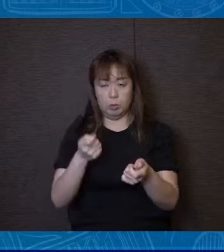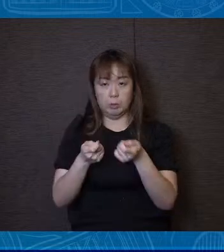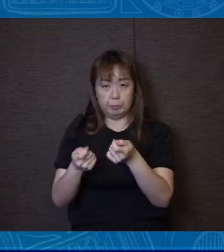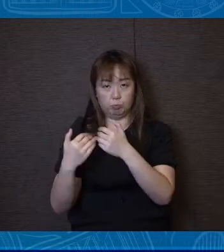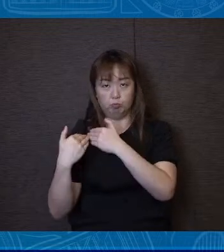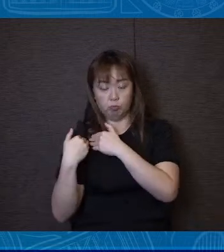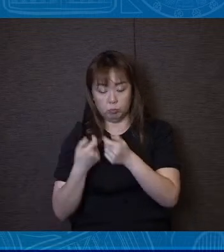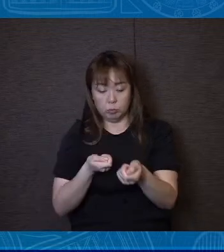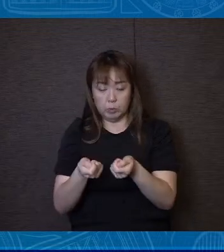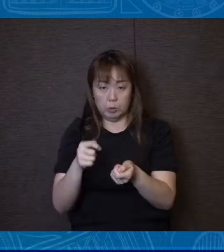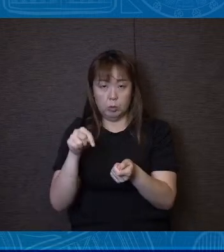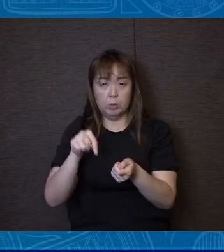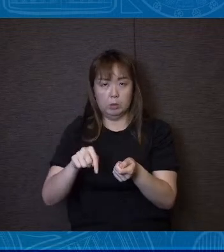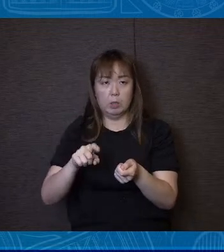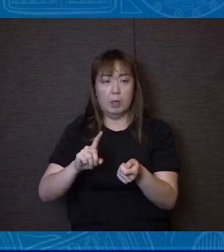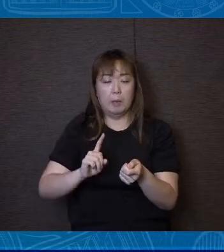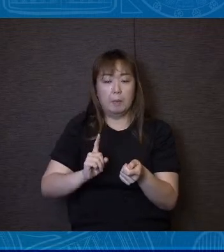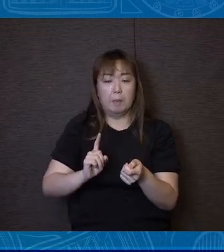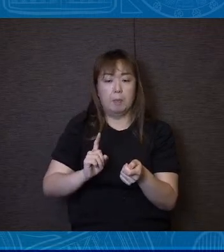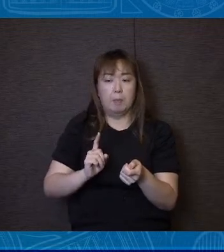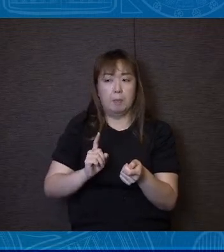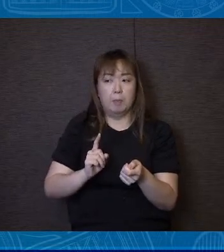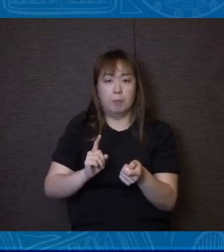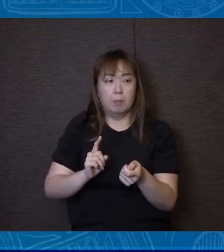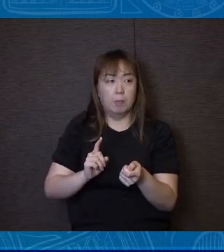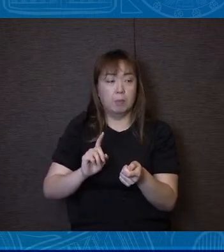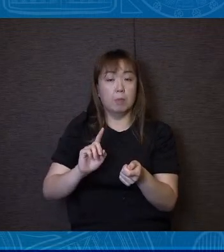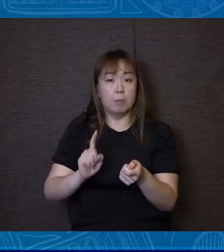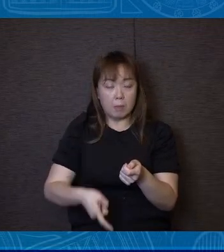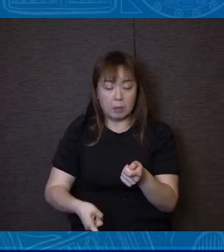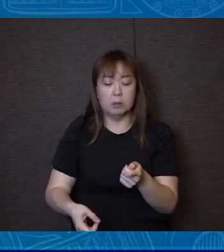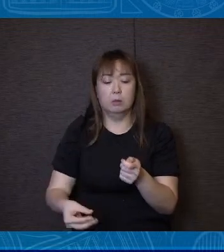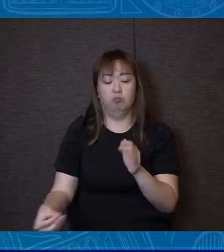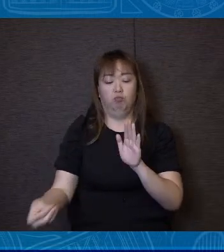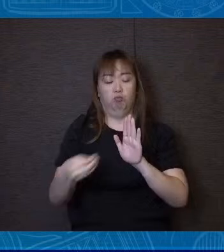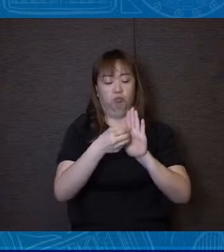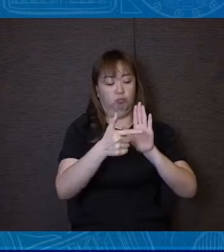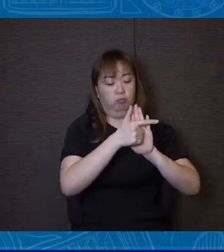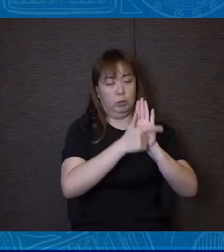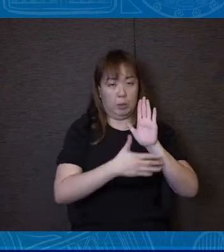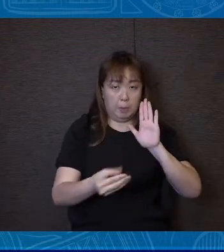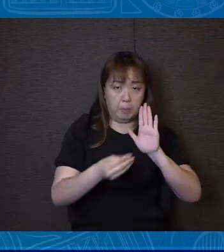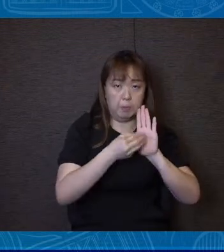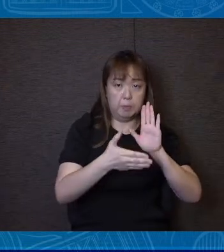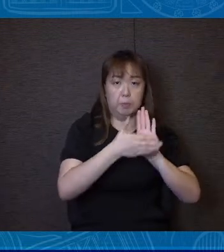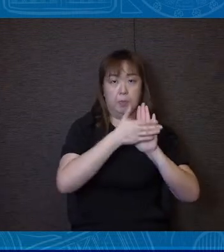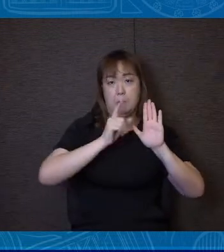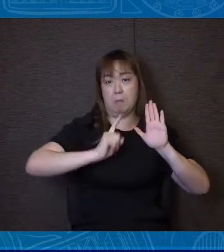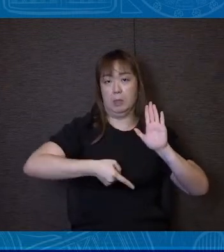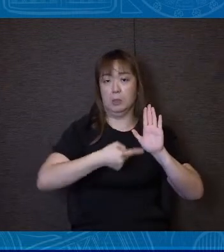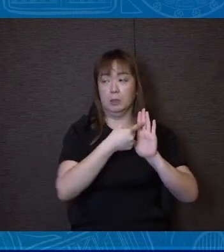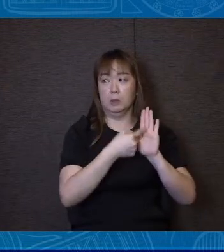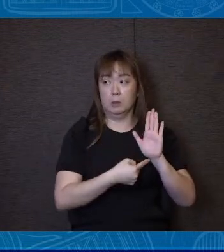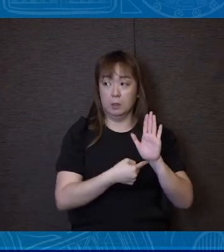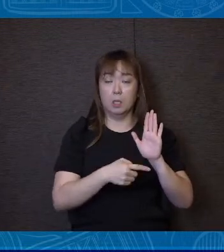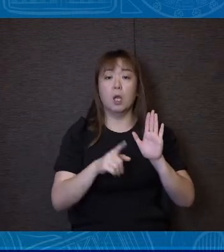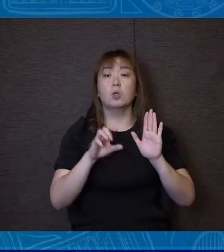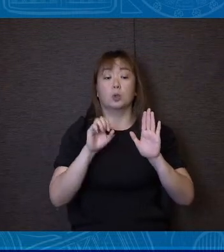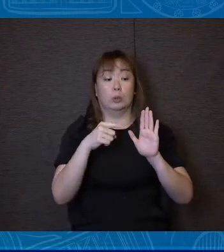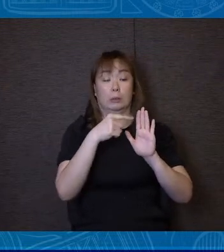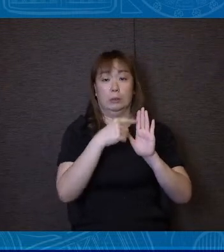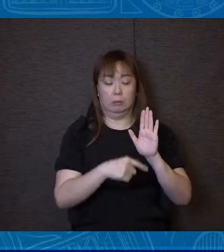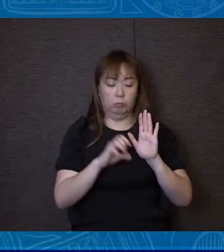start implementing or coming up with the regulations, so that when the technologies are available, they could be harnessed as soon as